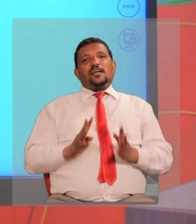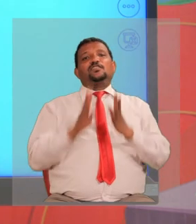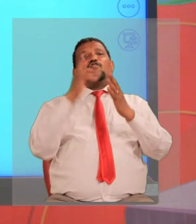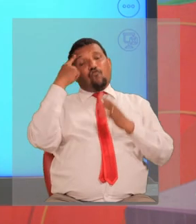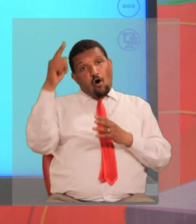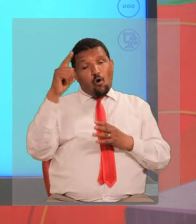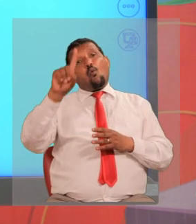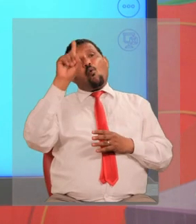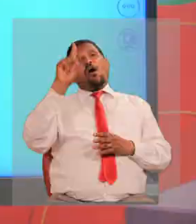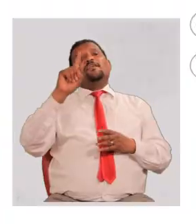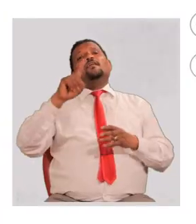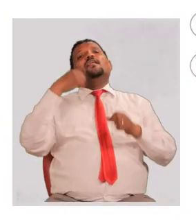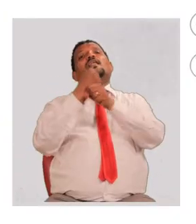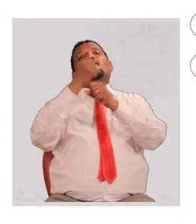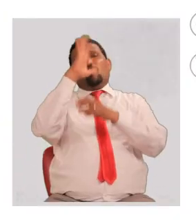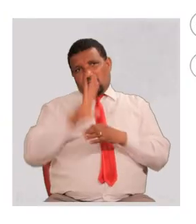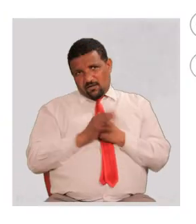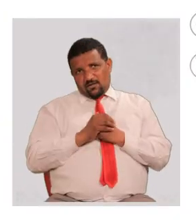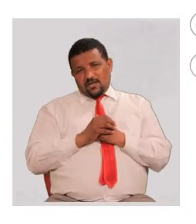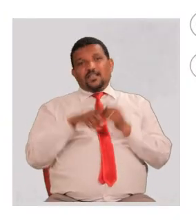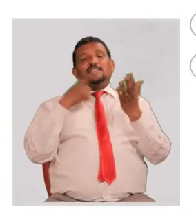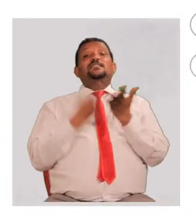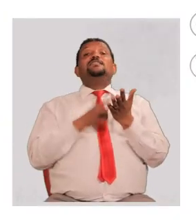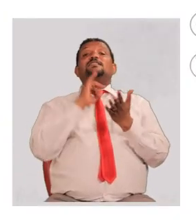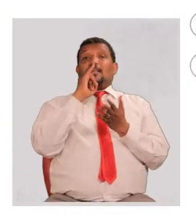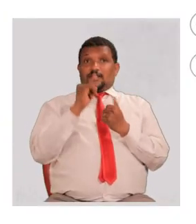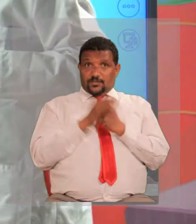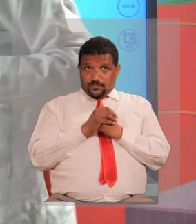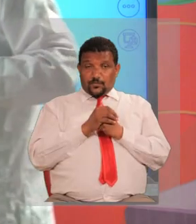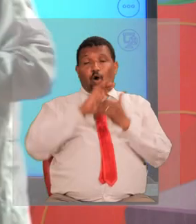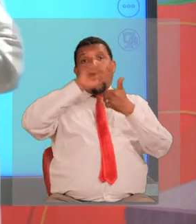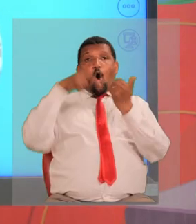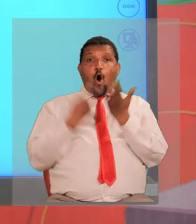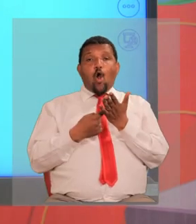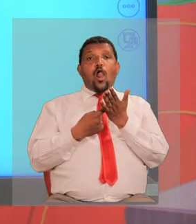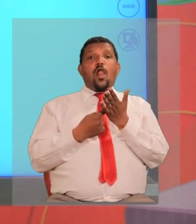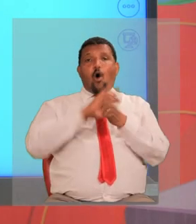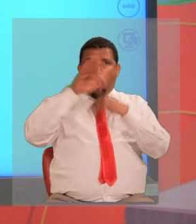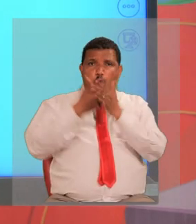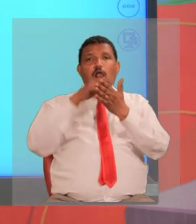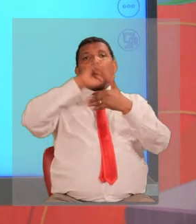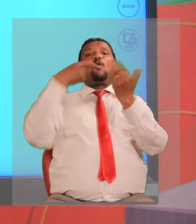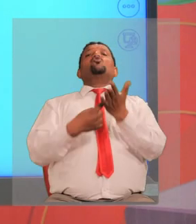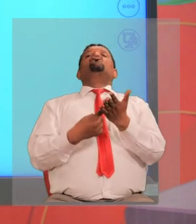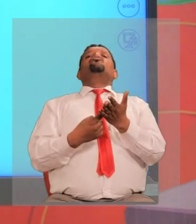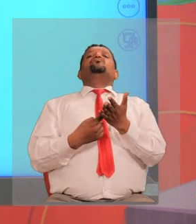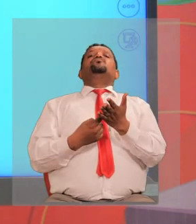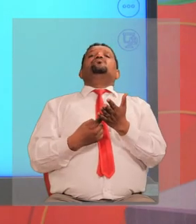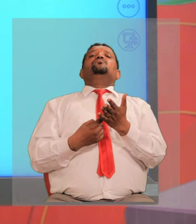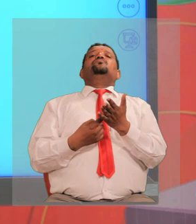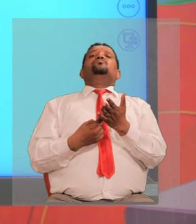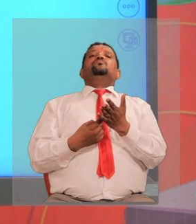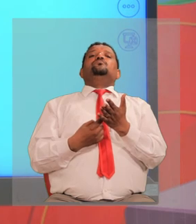tractor for one labor. This is all about